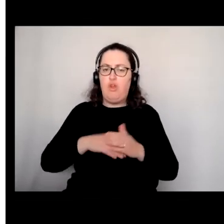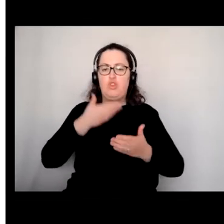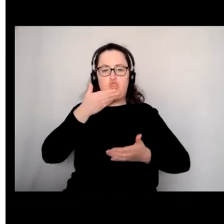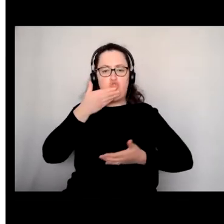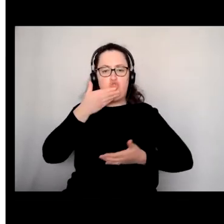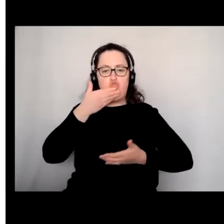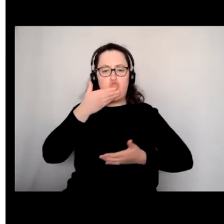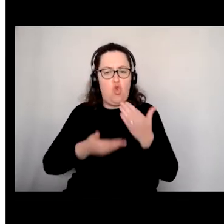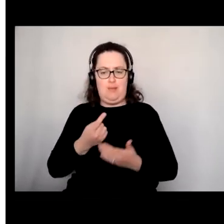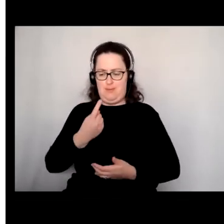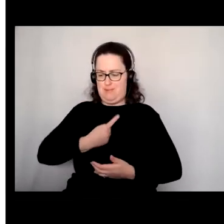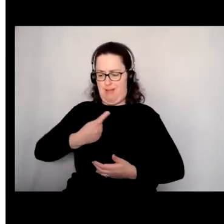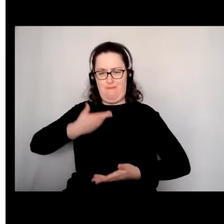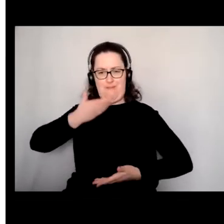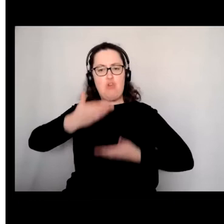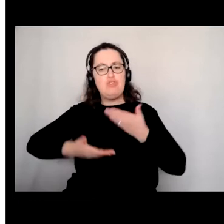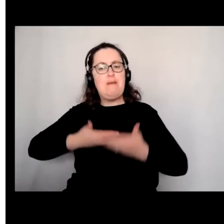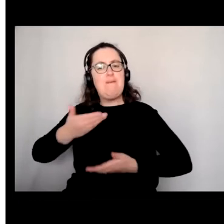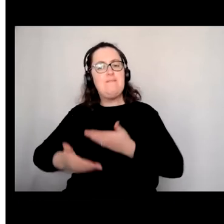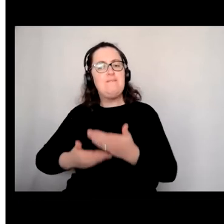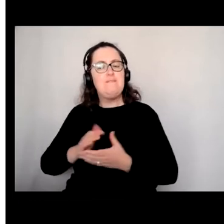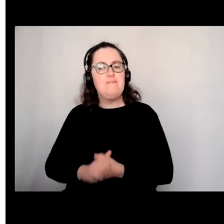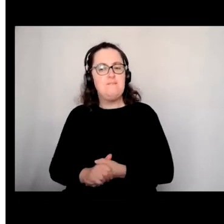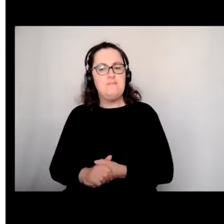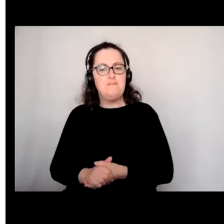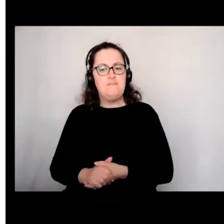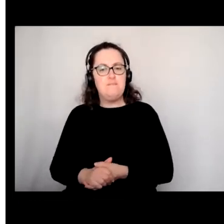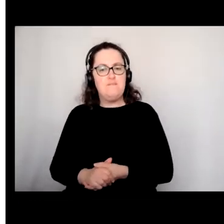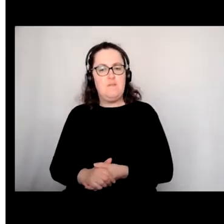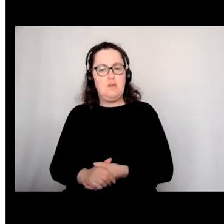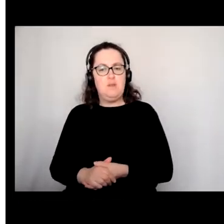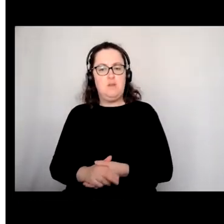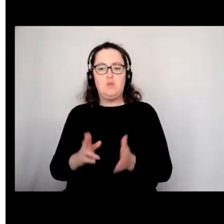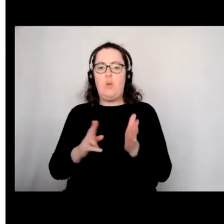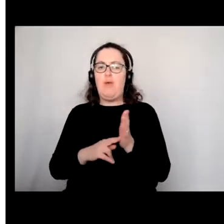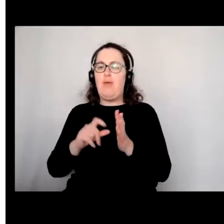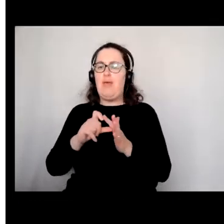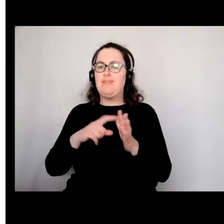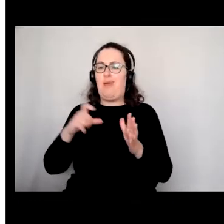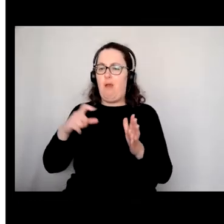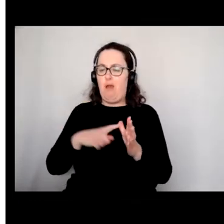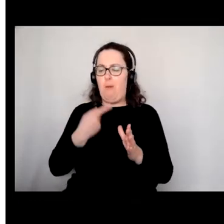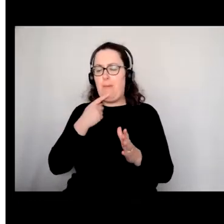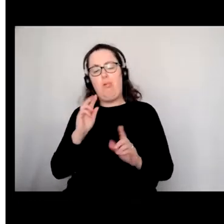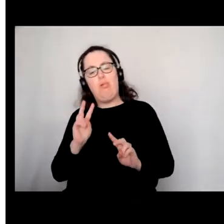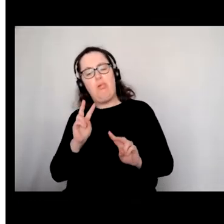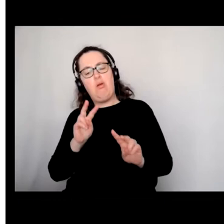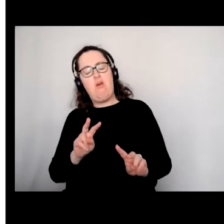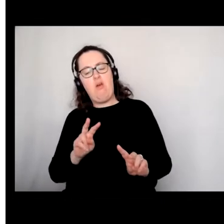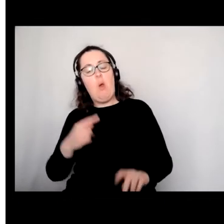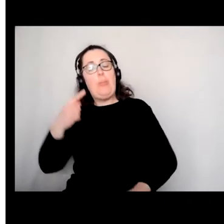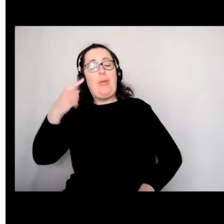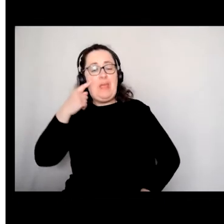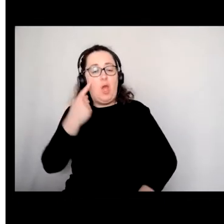narrative. It's much easier for NDACA for people to come to NDACA with the idea that